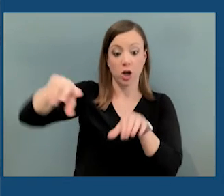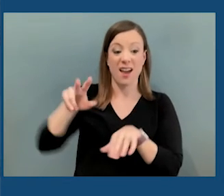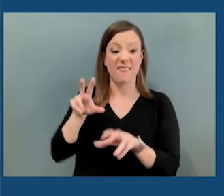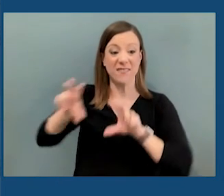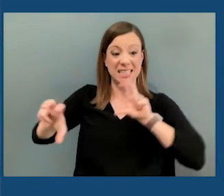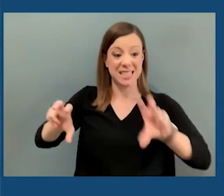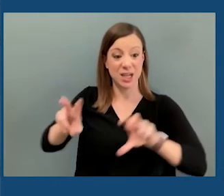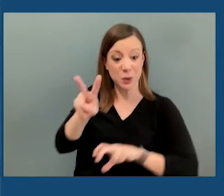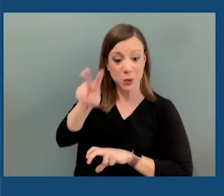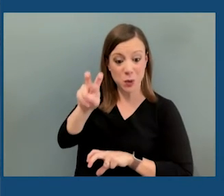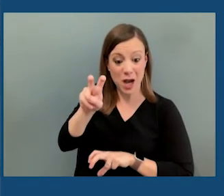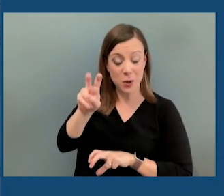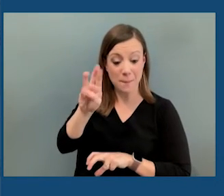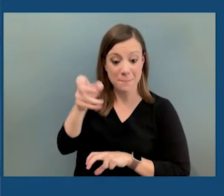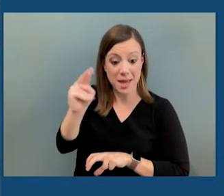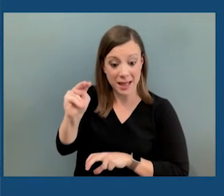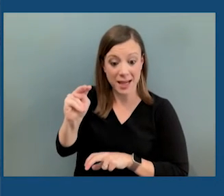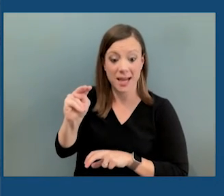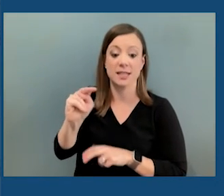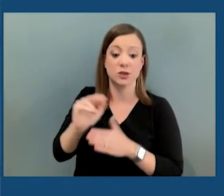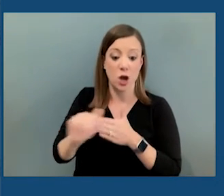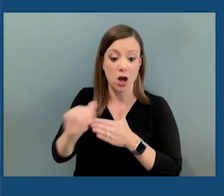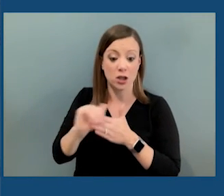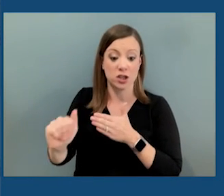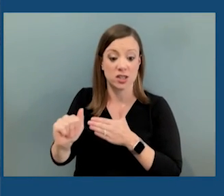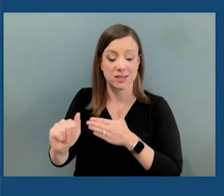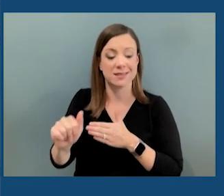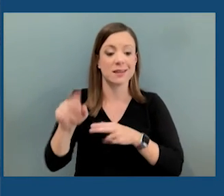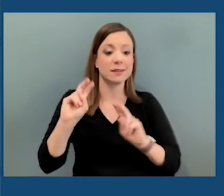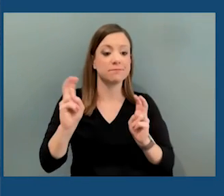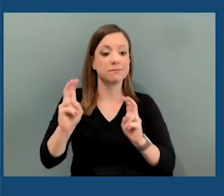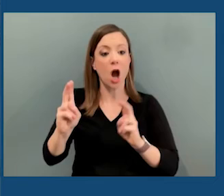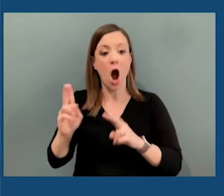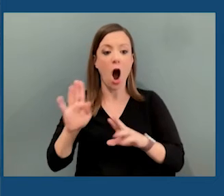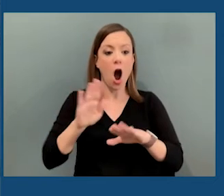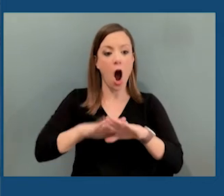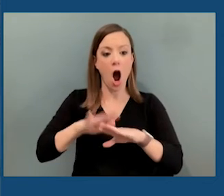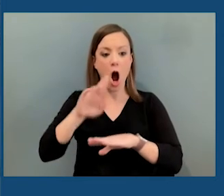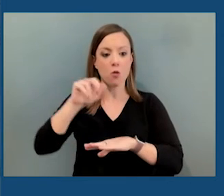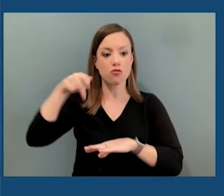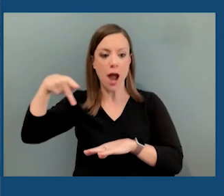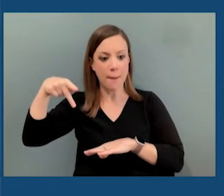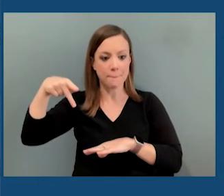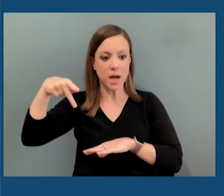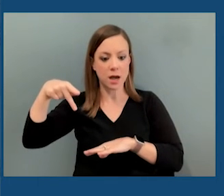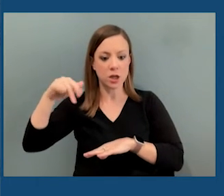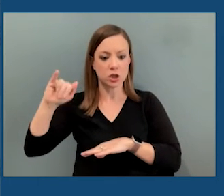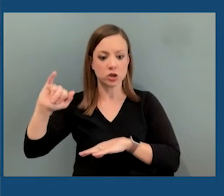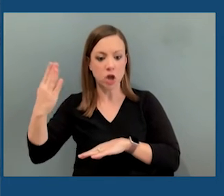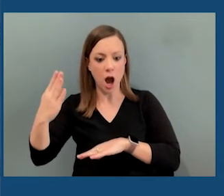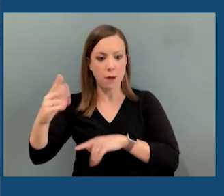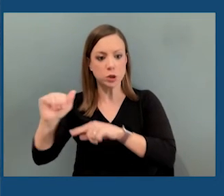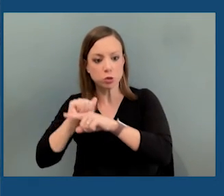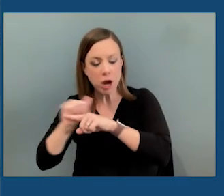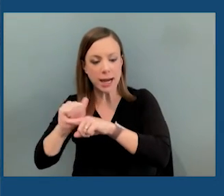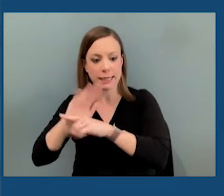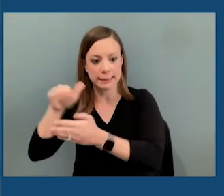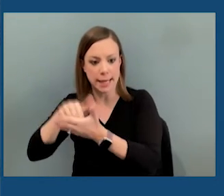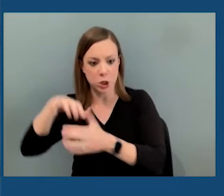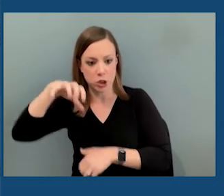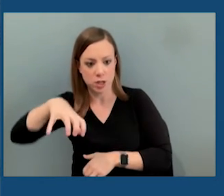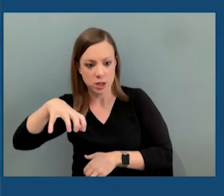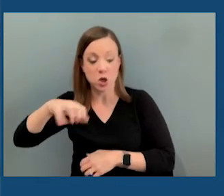this is to create credentials, make sure that people have the skills that people need right now to take these jobs, with a special focus